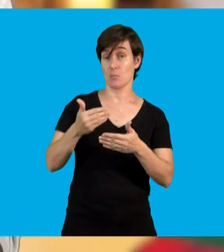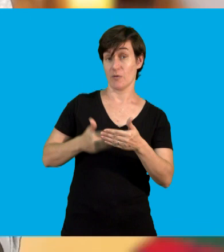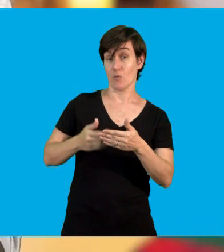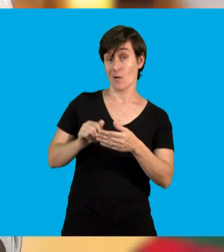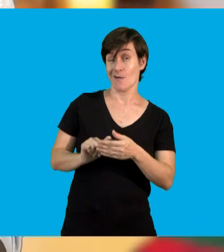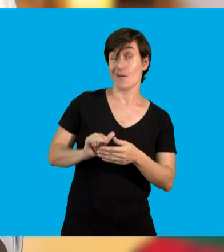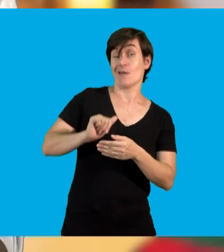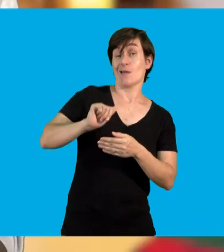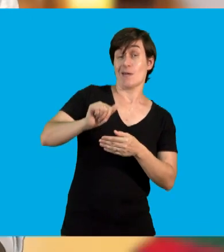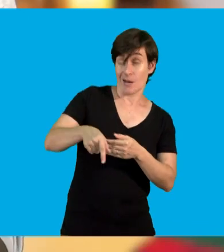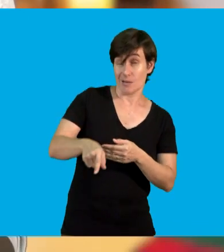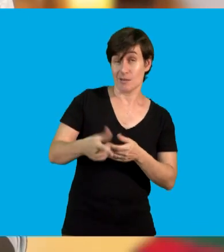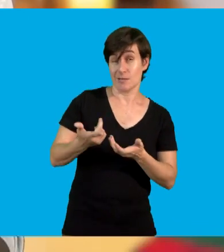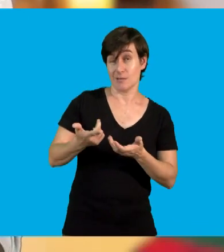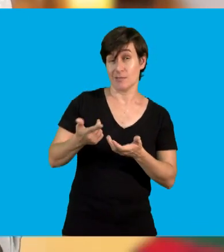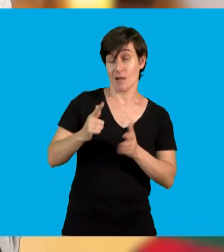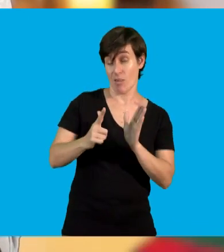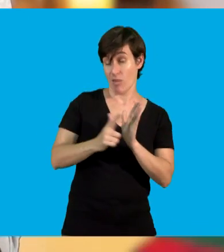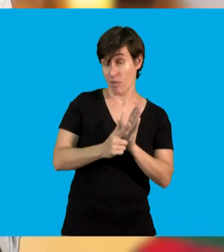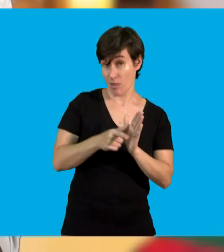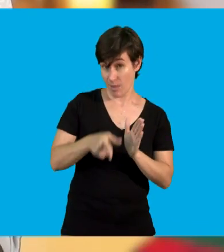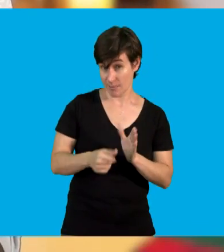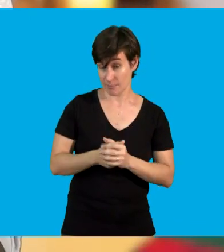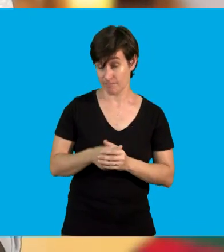electricity. So before moving on to the next set of